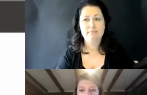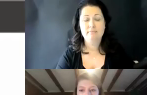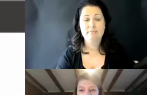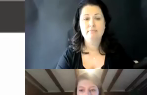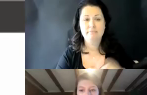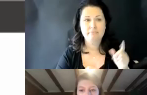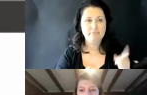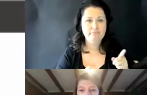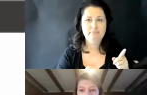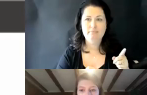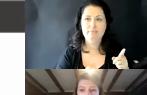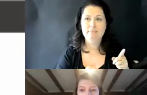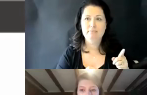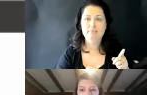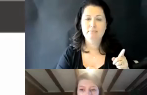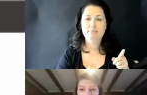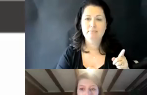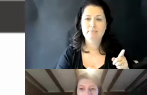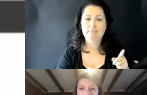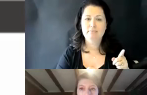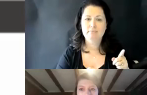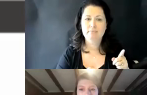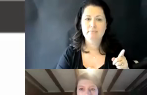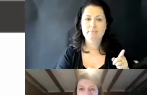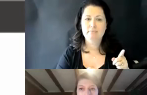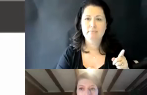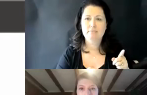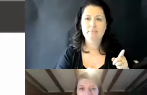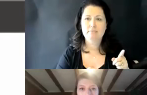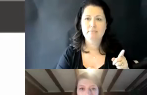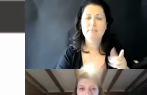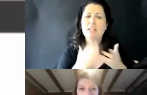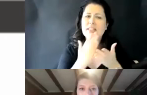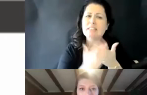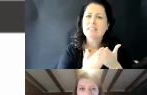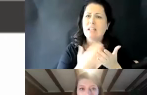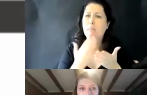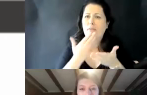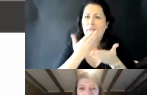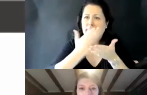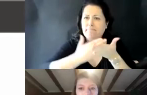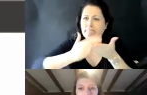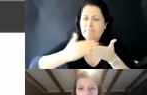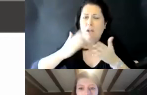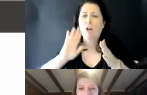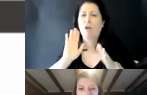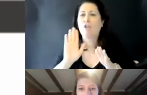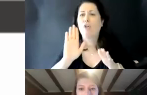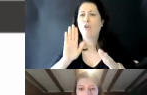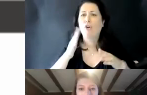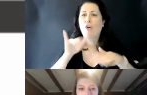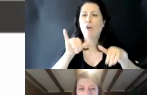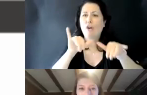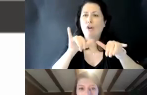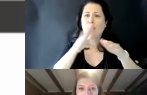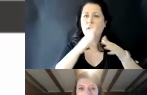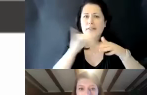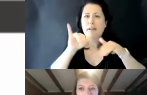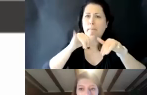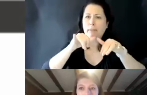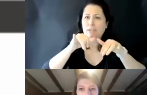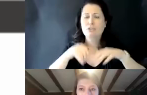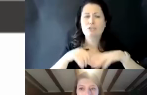So Jo just covered, you know, the kinds of factors that we have on her scale, and in the United States, we've